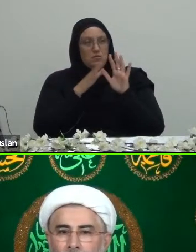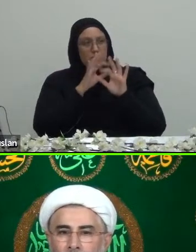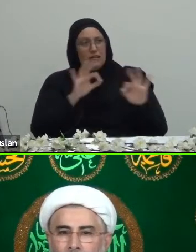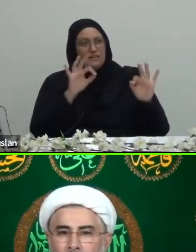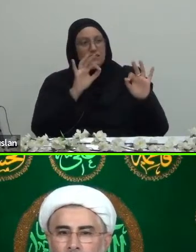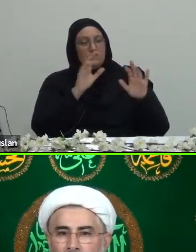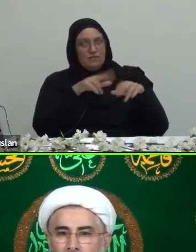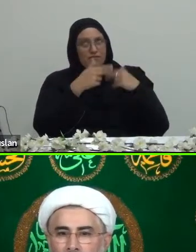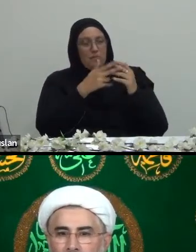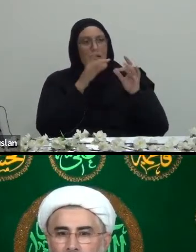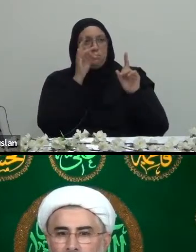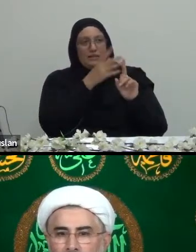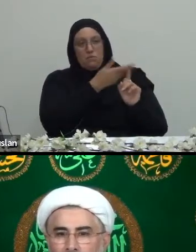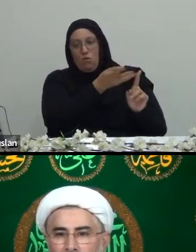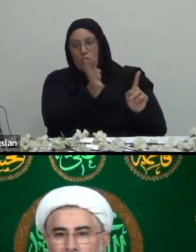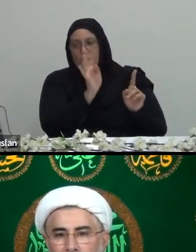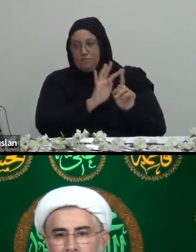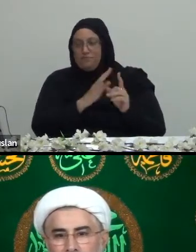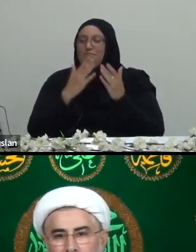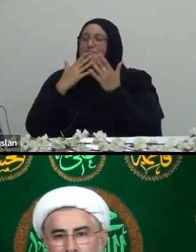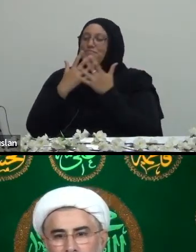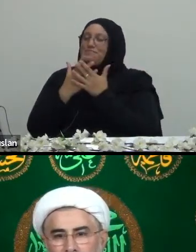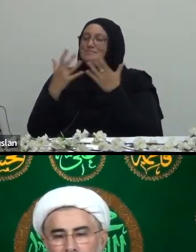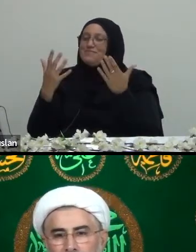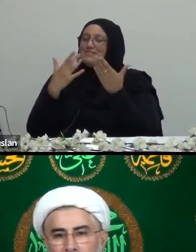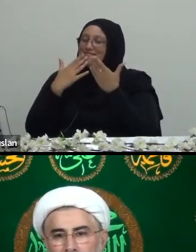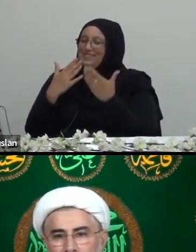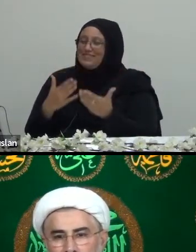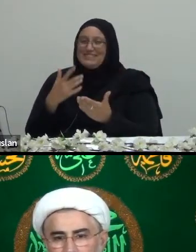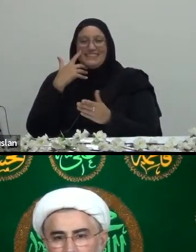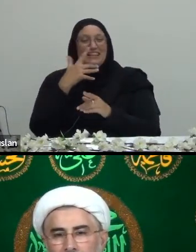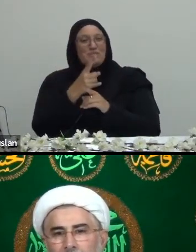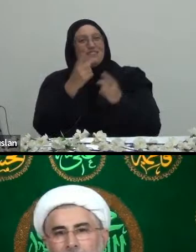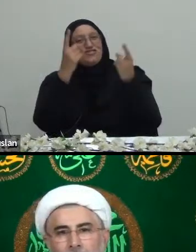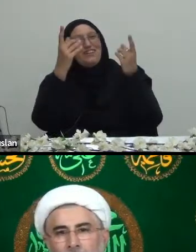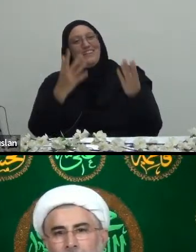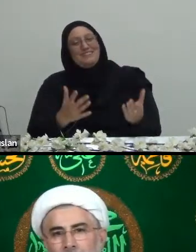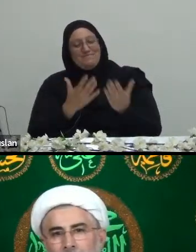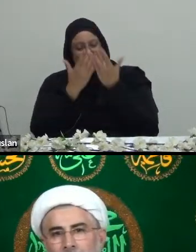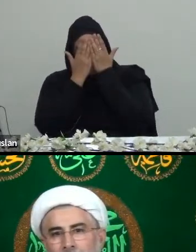Ahsan. Thank you, Sheikh. Inshallah, we'll see you all next week. Thank you very much, everybody, for joining us.